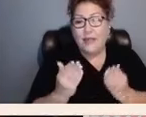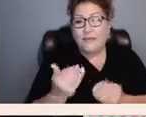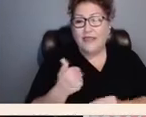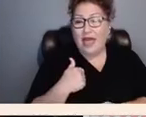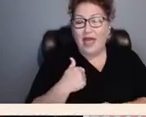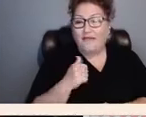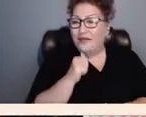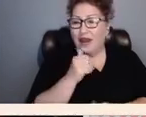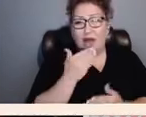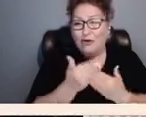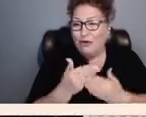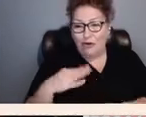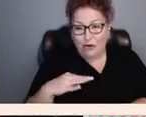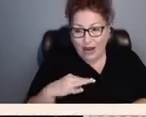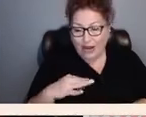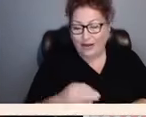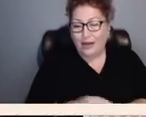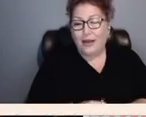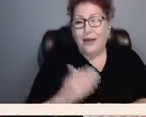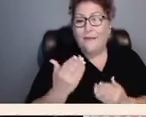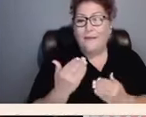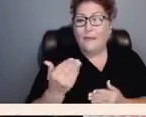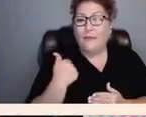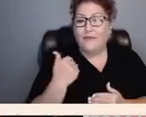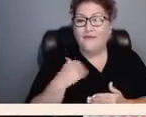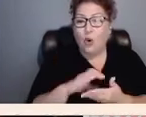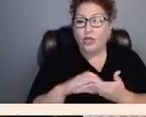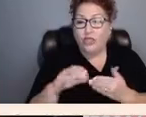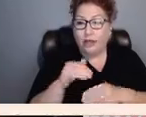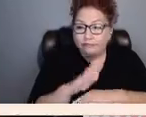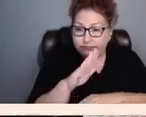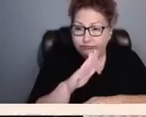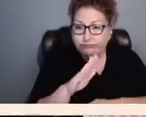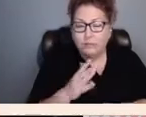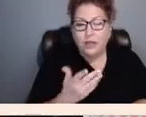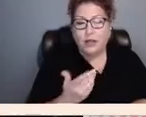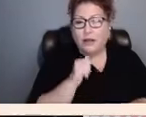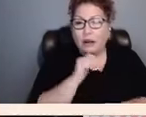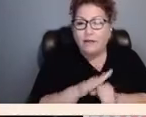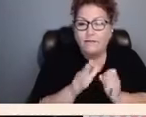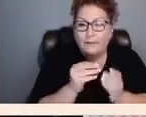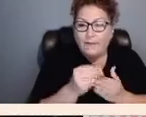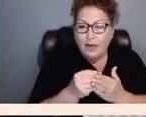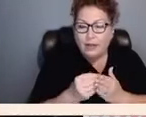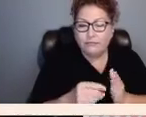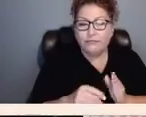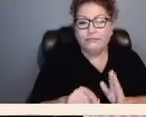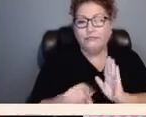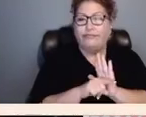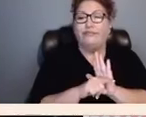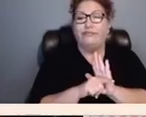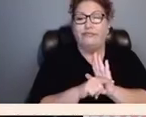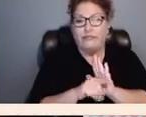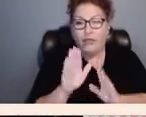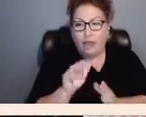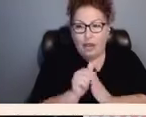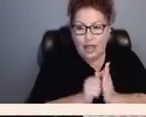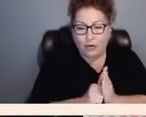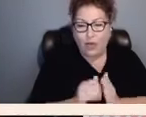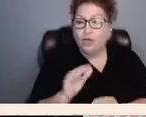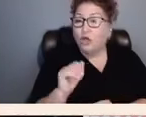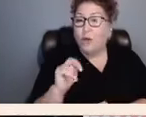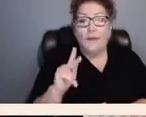about. Maybe they've bounced some checks in the past, so banks aren't necessarily willing to give them another bank